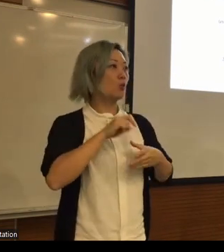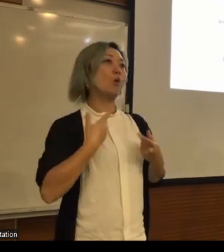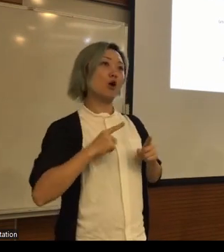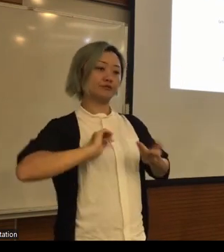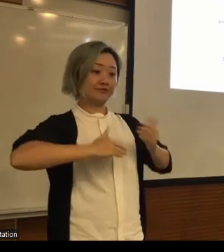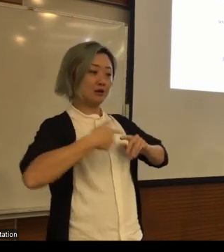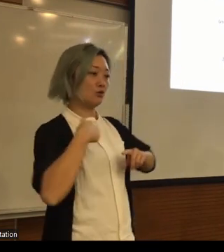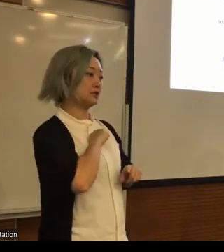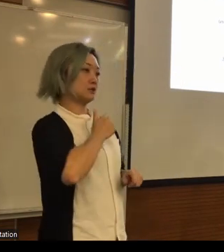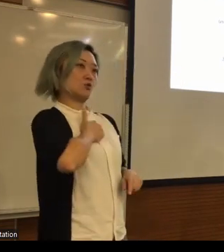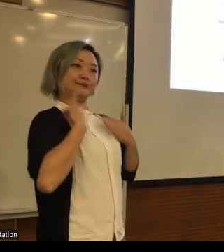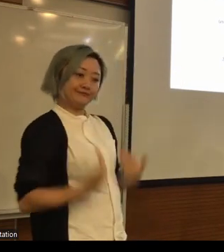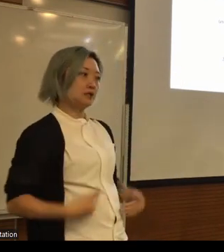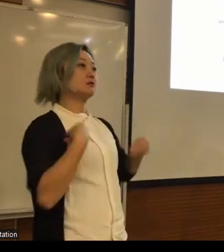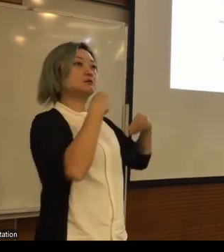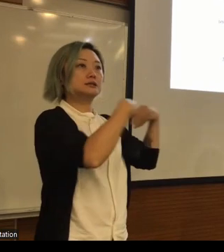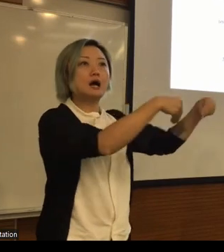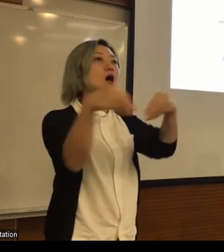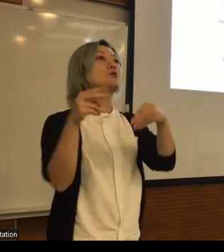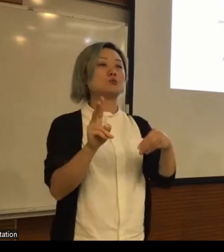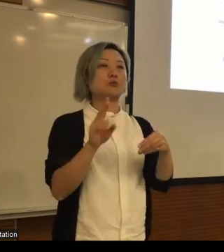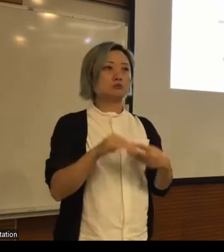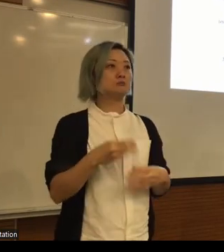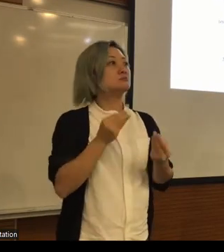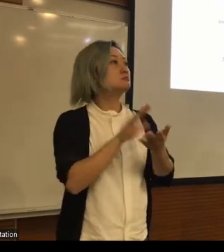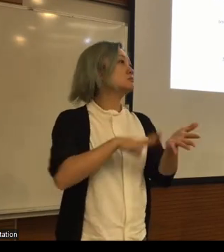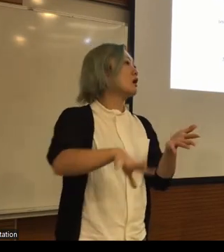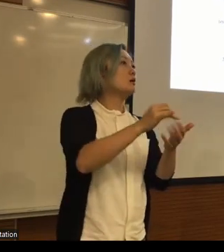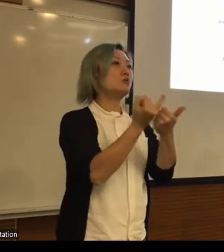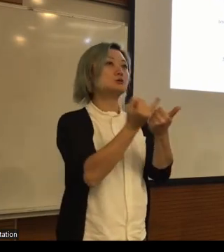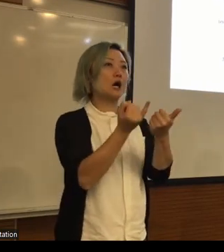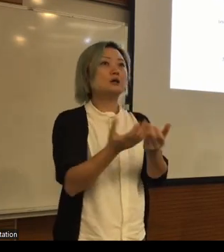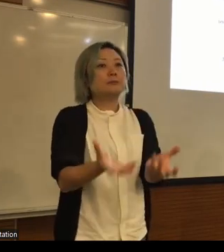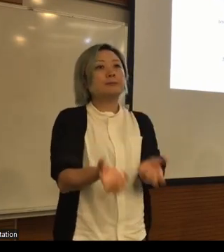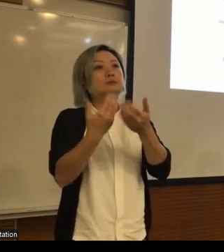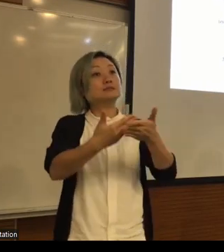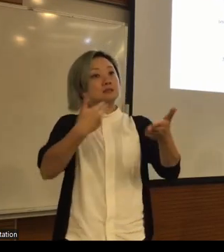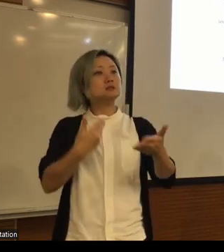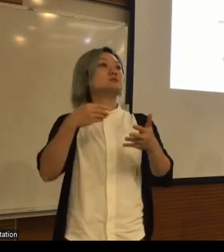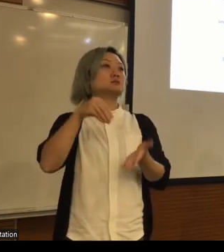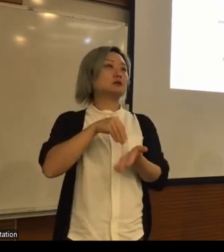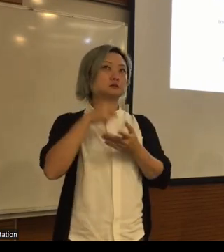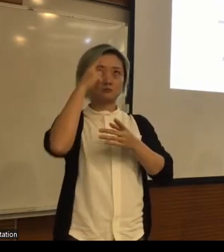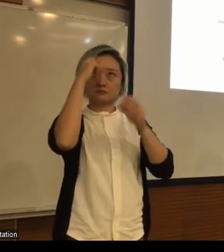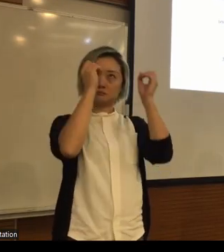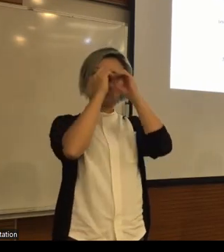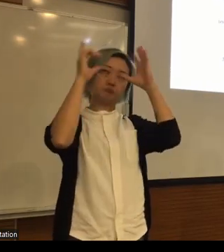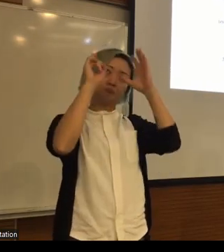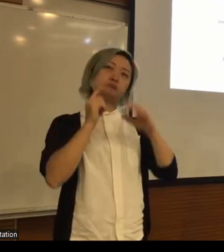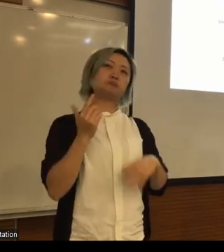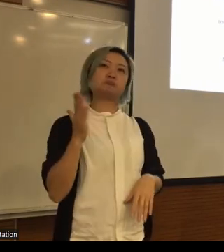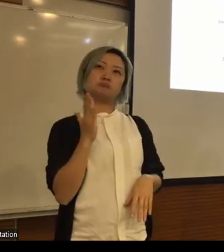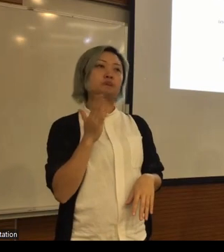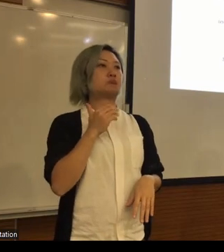So I think that when, at the time of the graduation exam, they were more realistic about it.